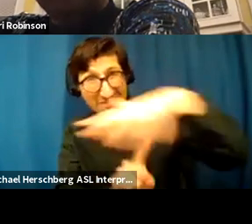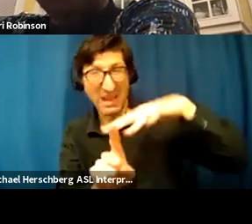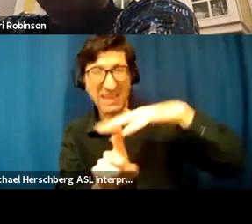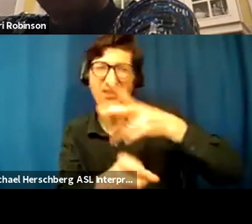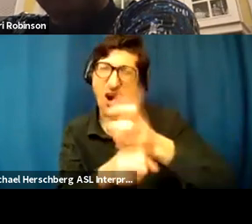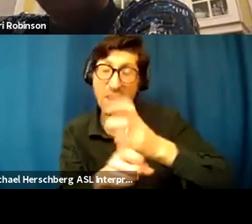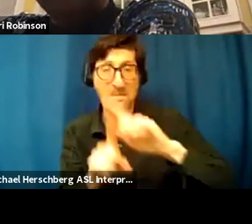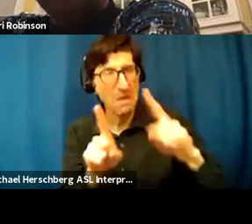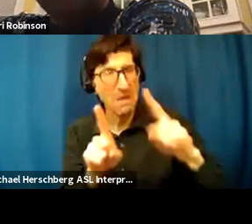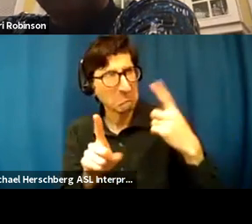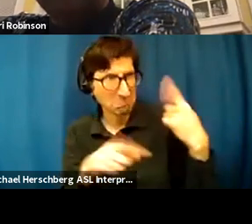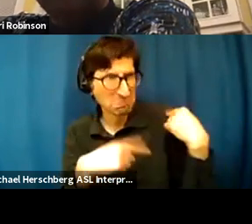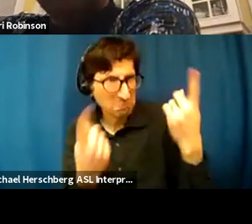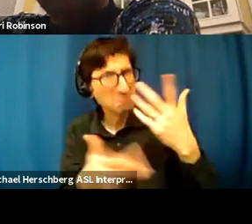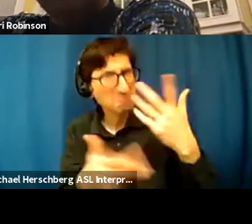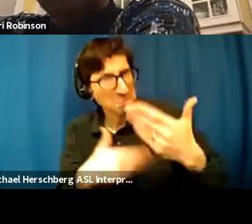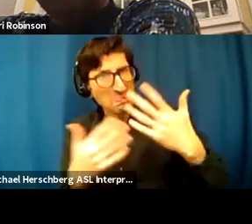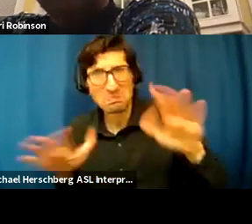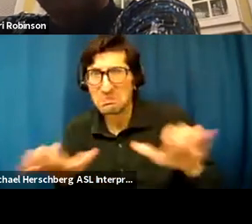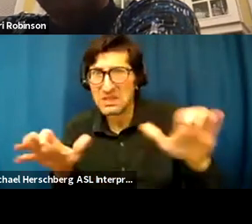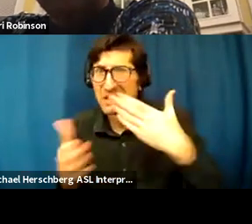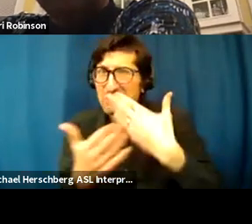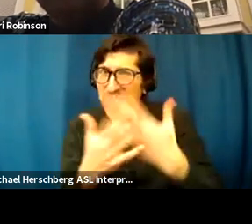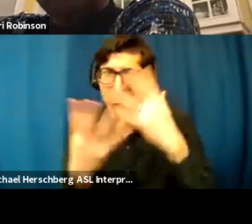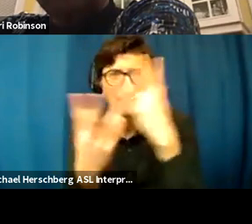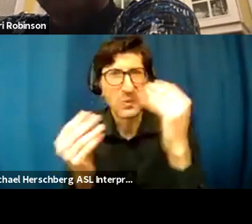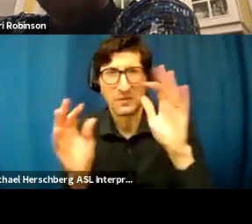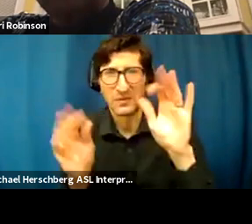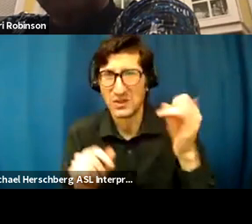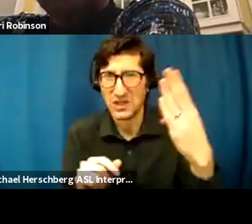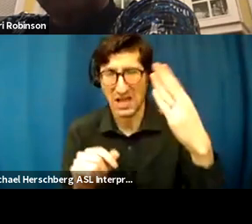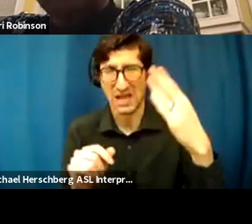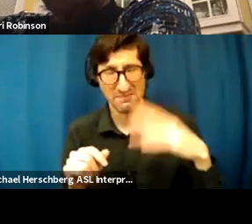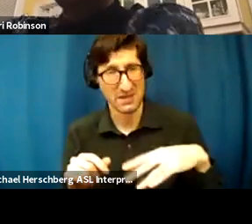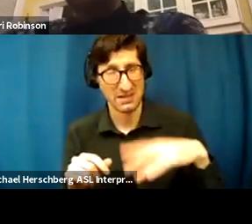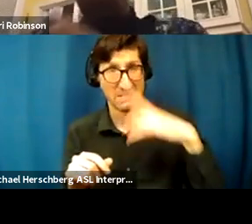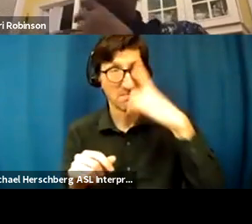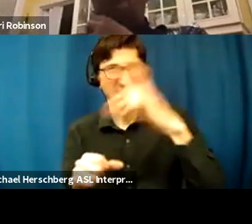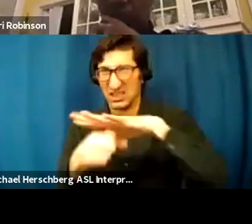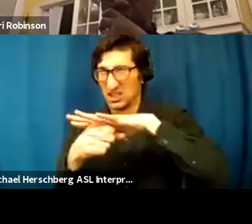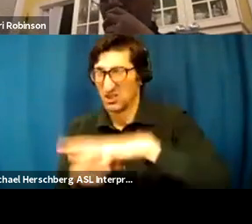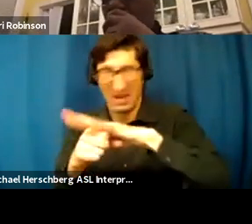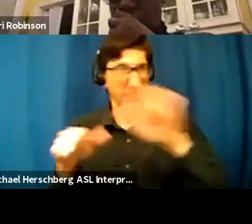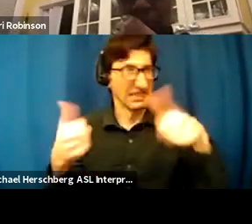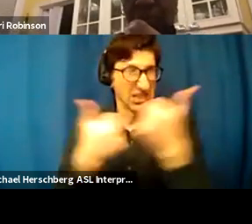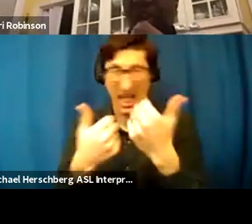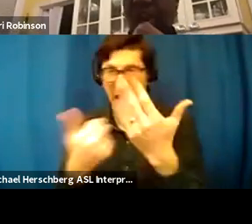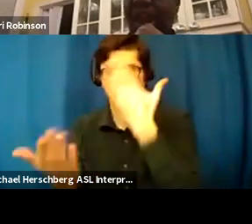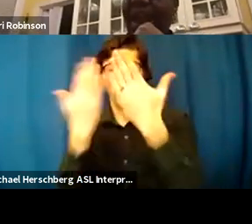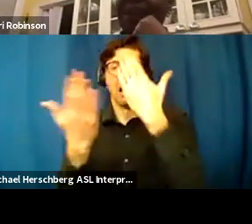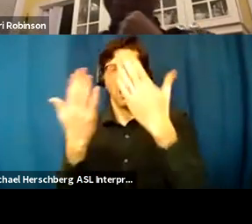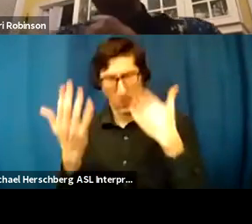beautiful job sort of, you know, alleviating those stresses and those challenges of